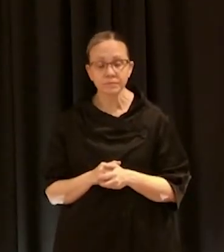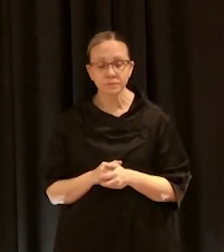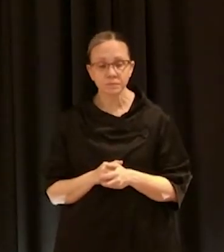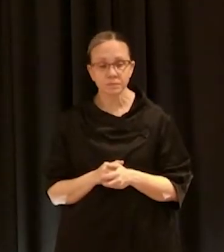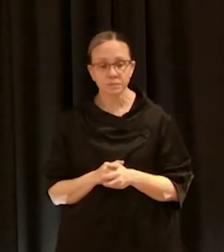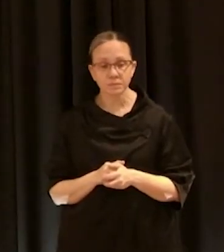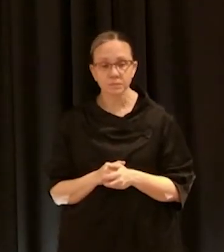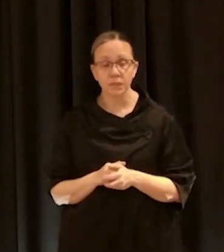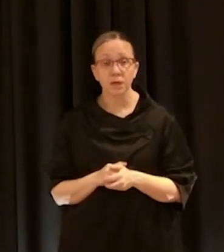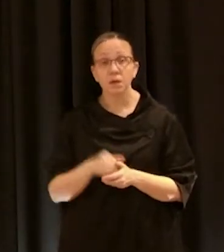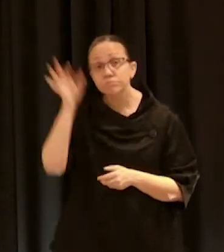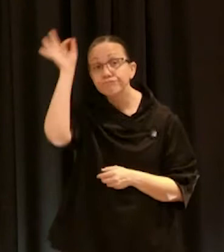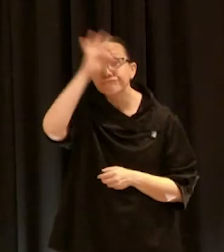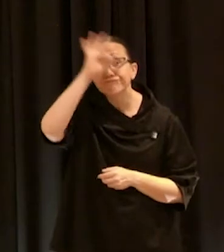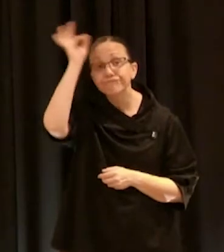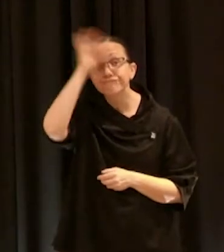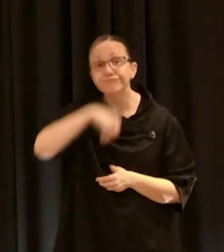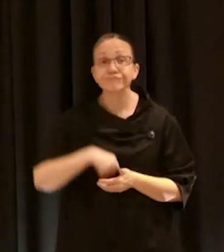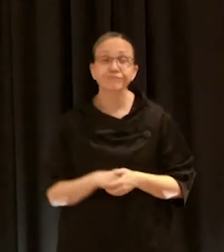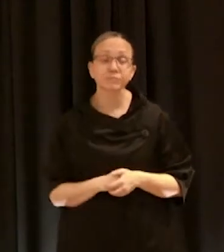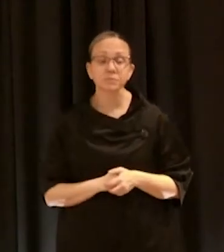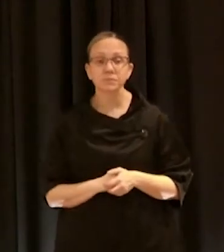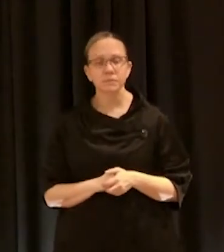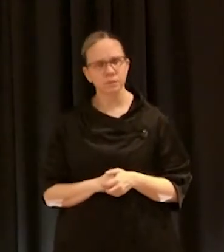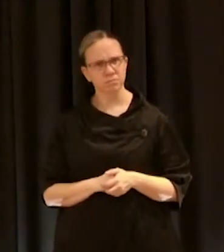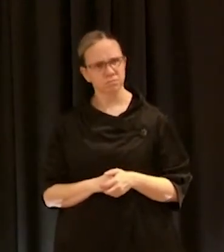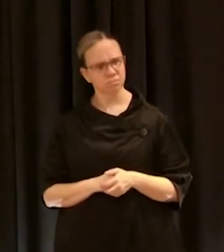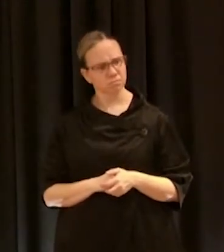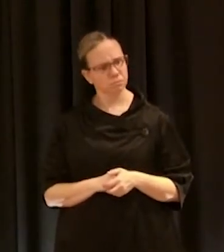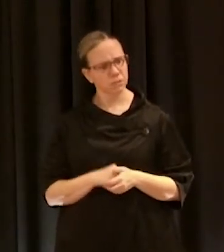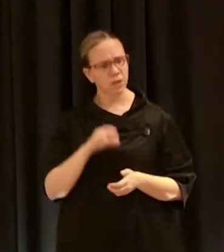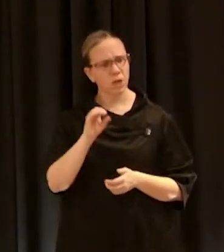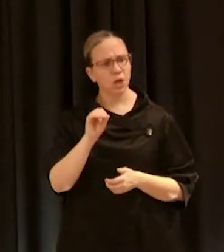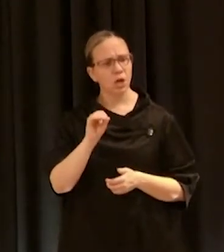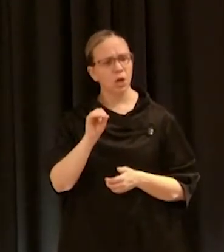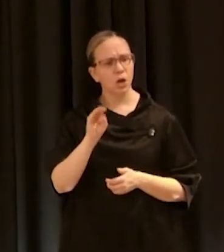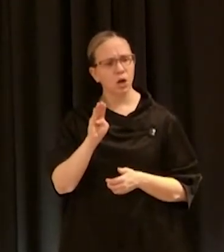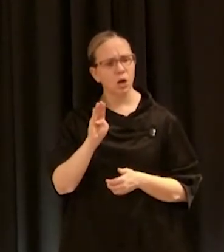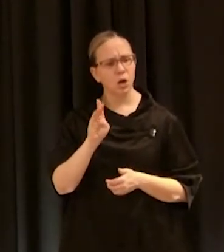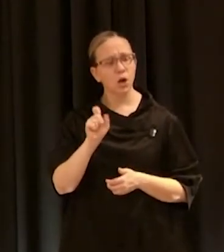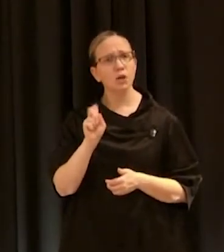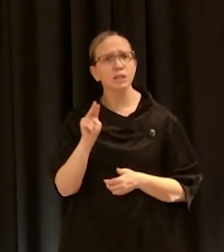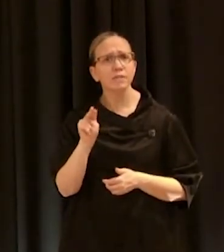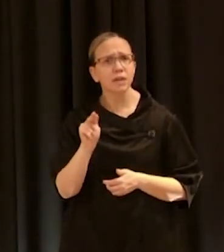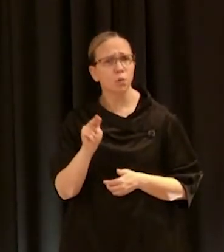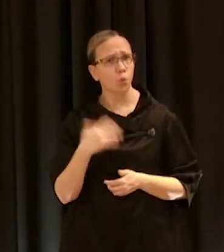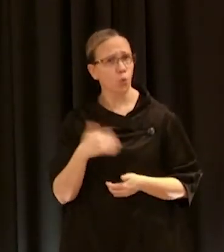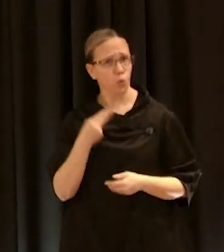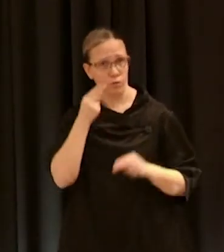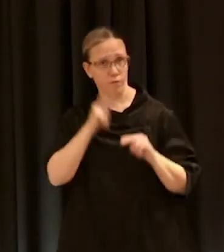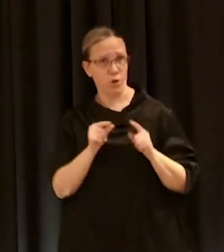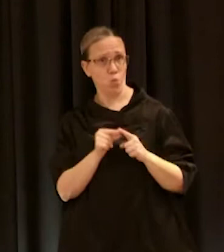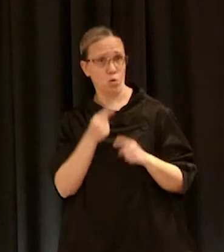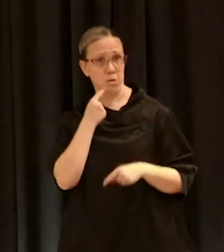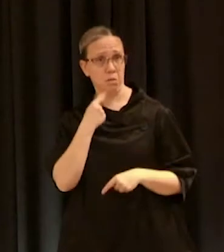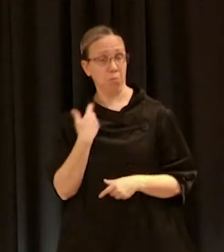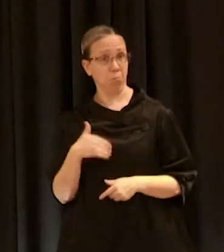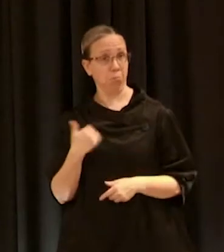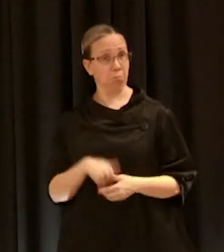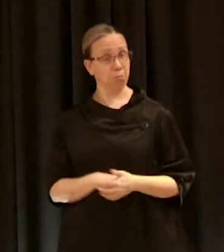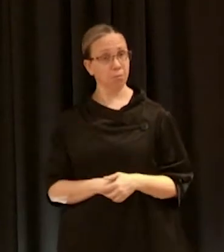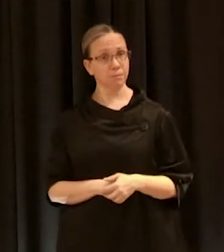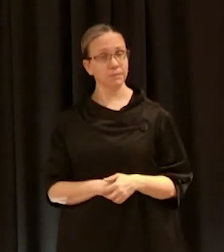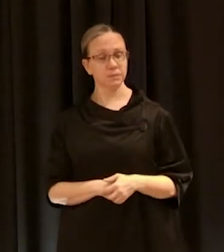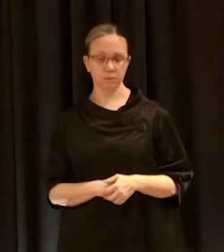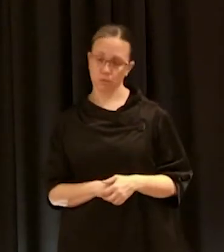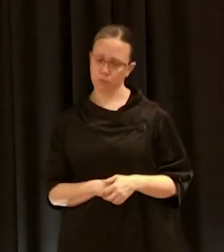to oblivion. Man, I was like, ooh, oblivion. Ooh, that's a fun word to say. Oblivion.